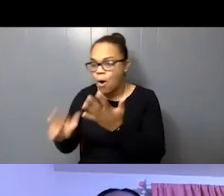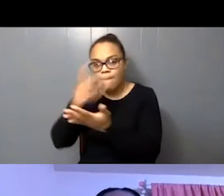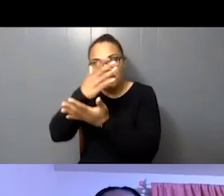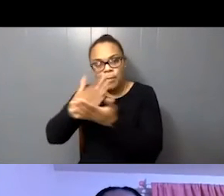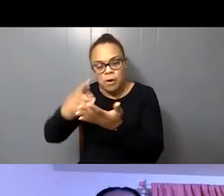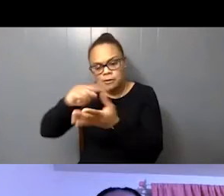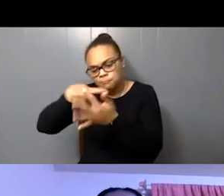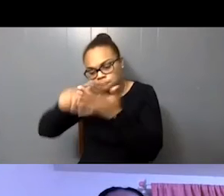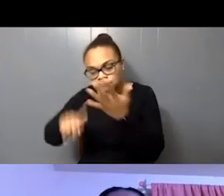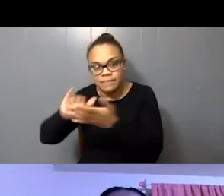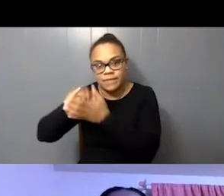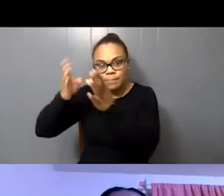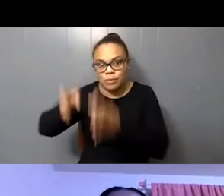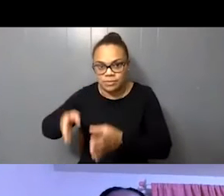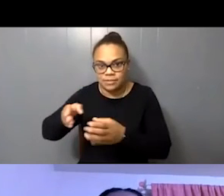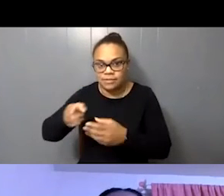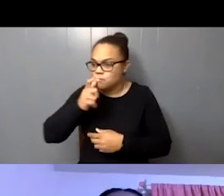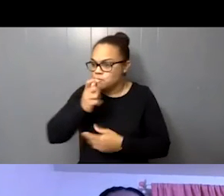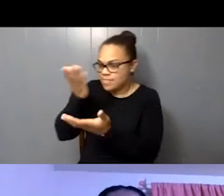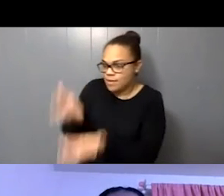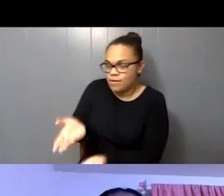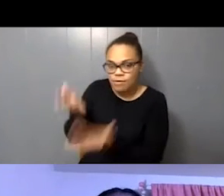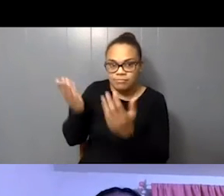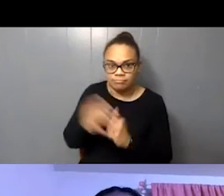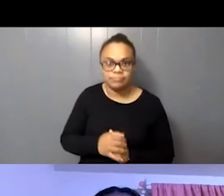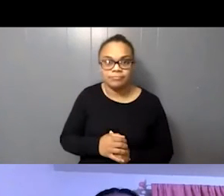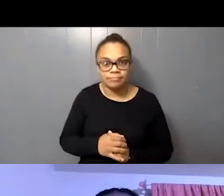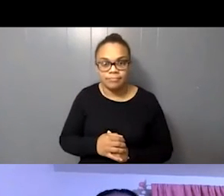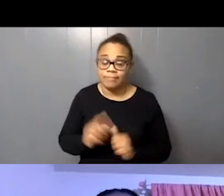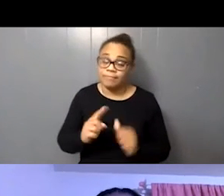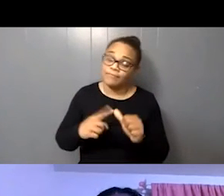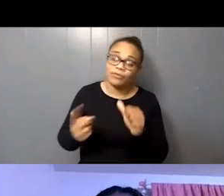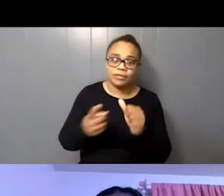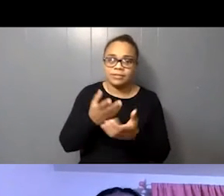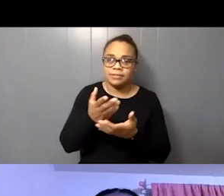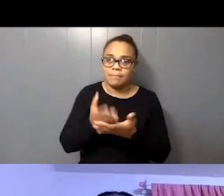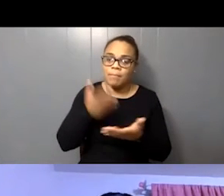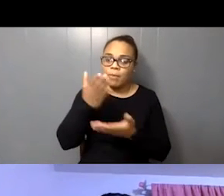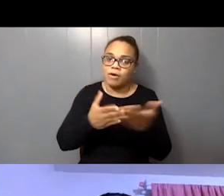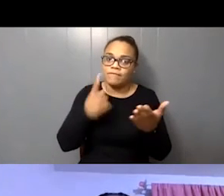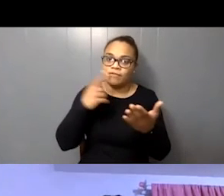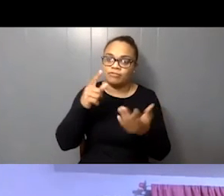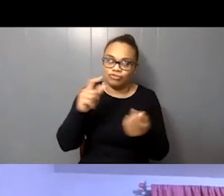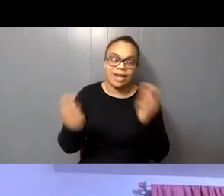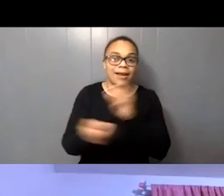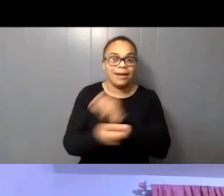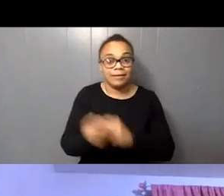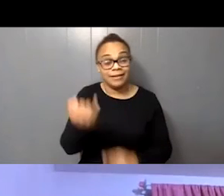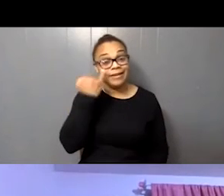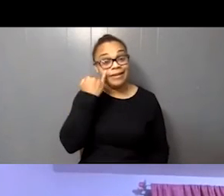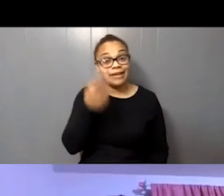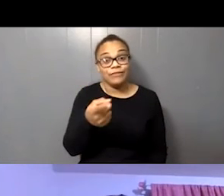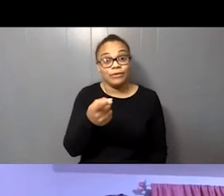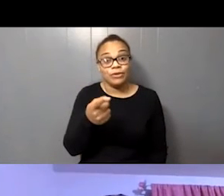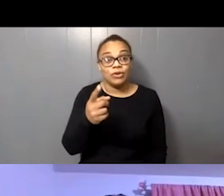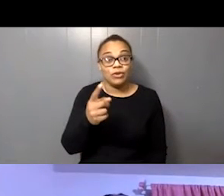with that and making sure that you are partnered with that is the first step towards changing. Because if you just